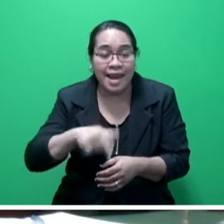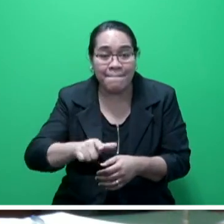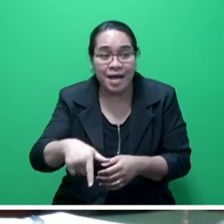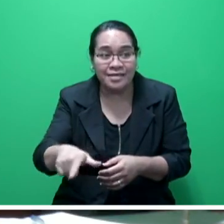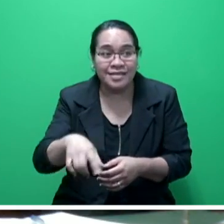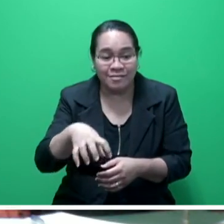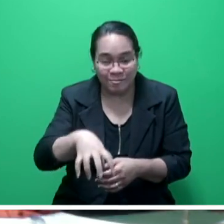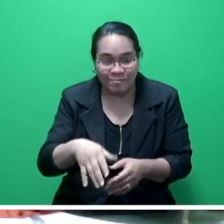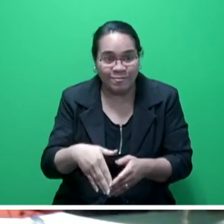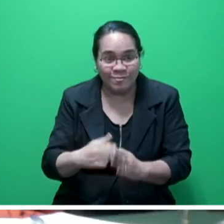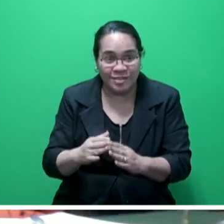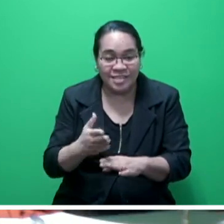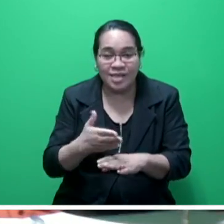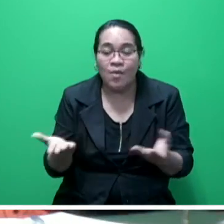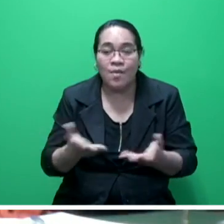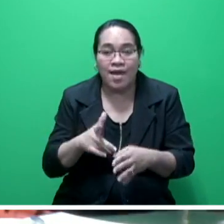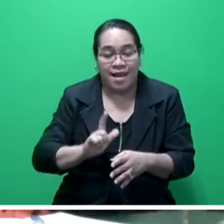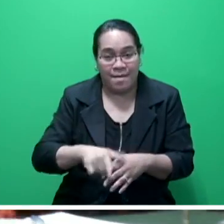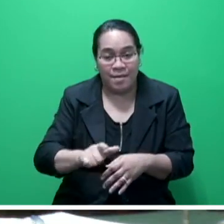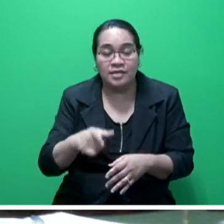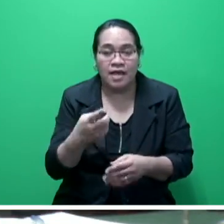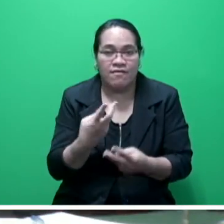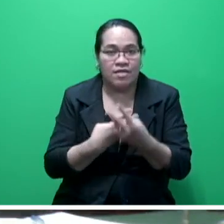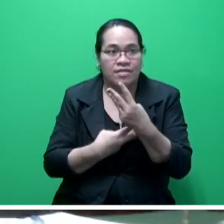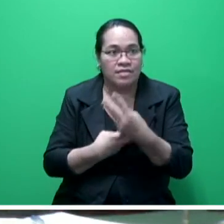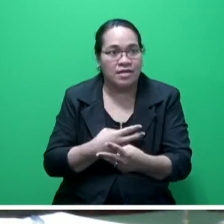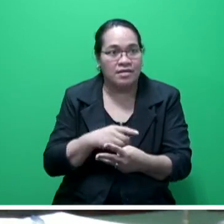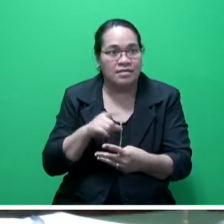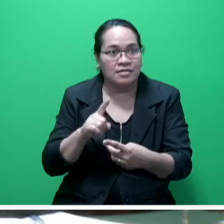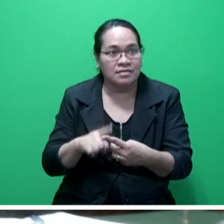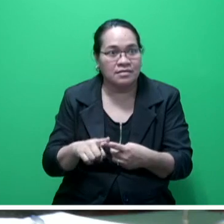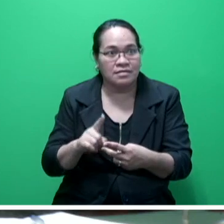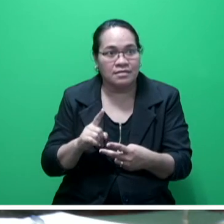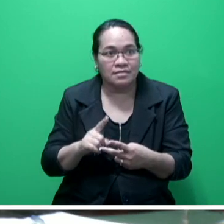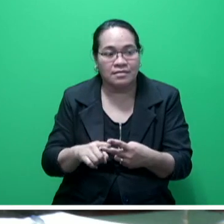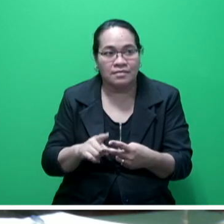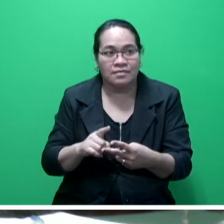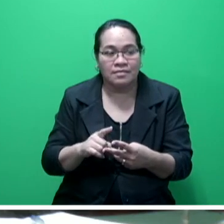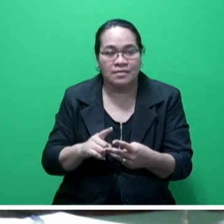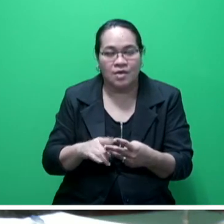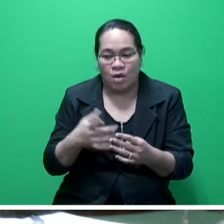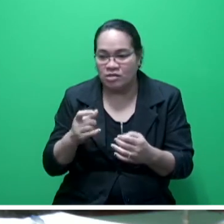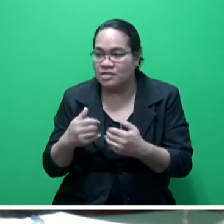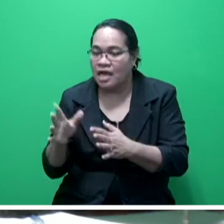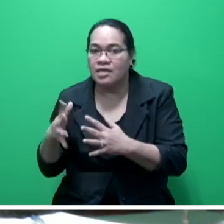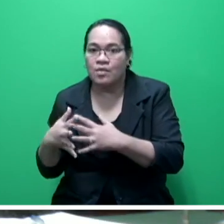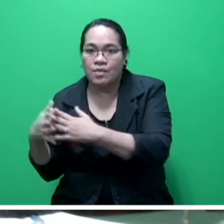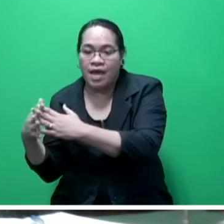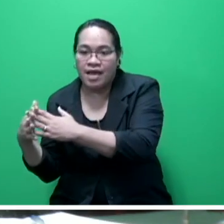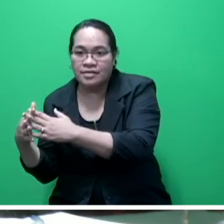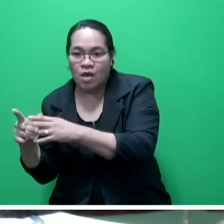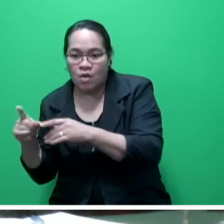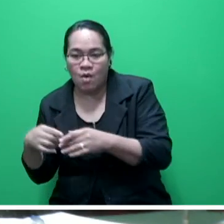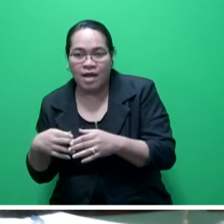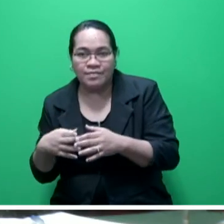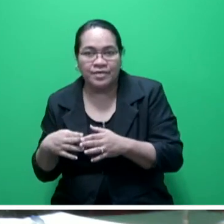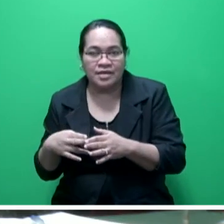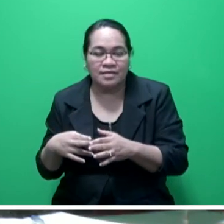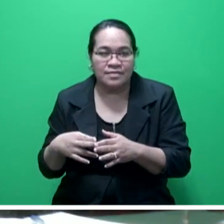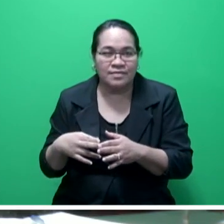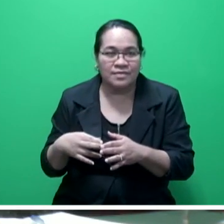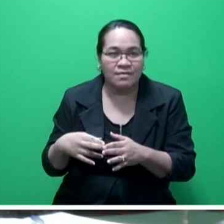Vetiver nursery. We have got three Vetiver nurseries established, one in the Western Division, one in Central Division at